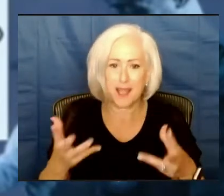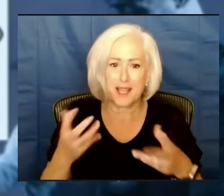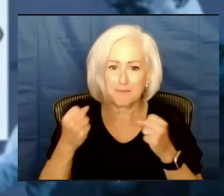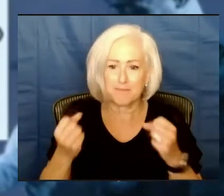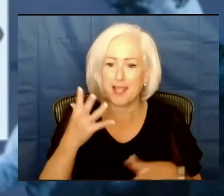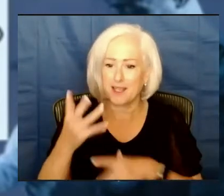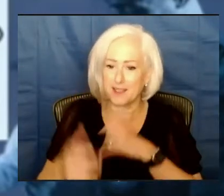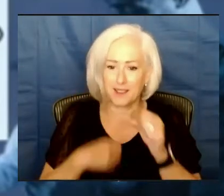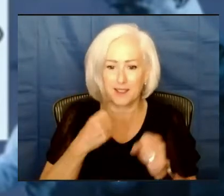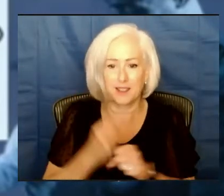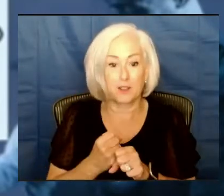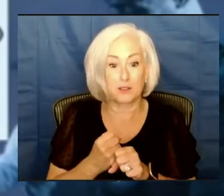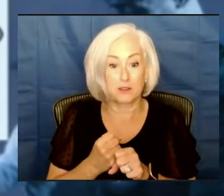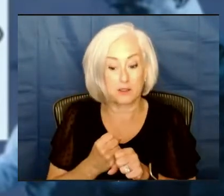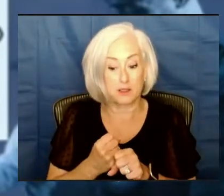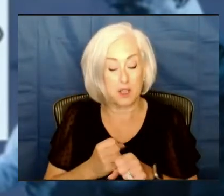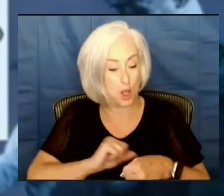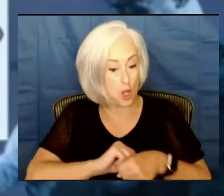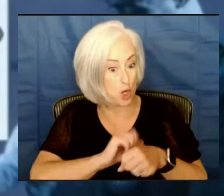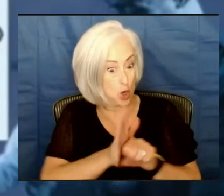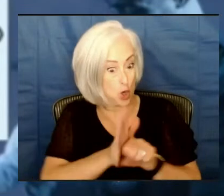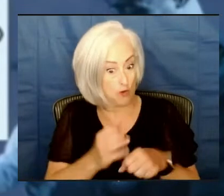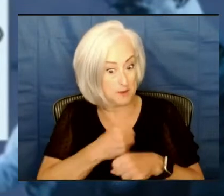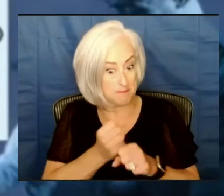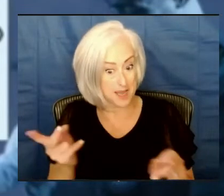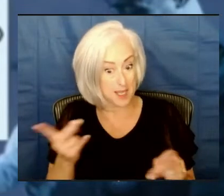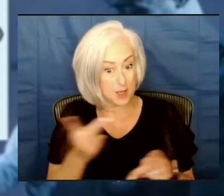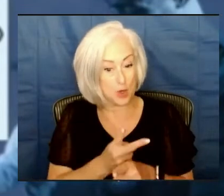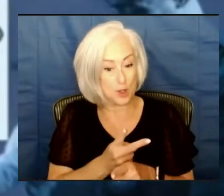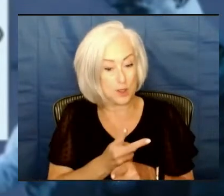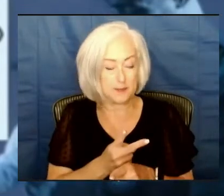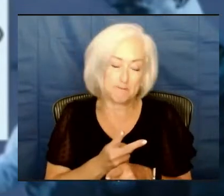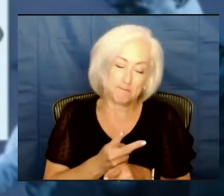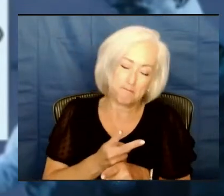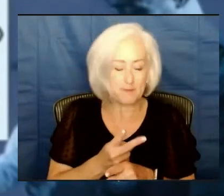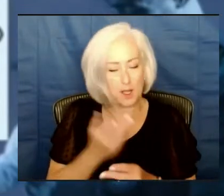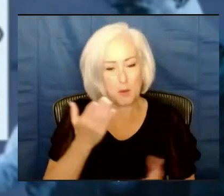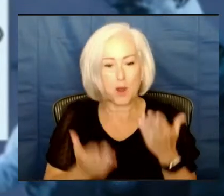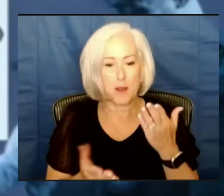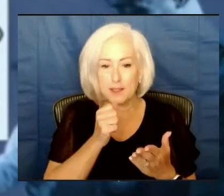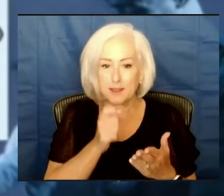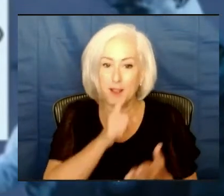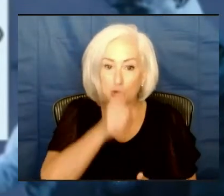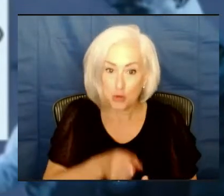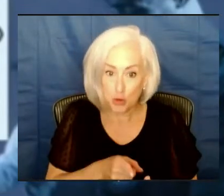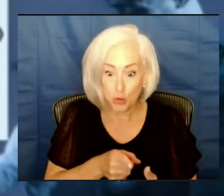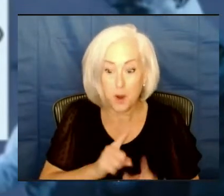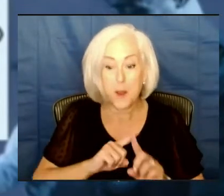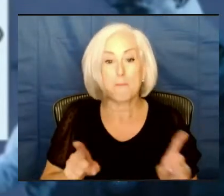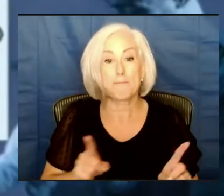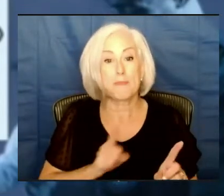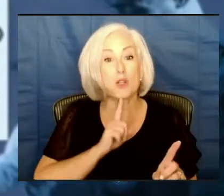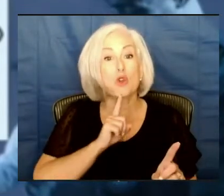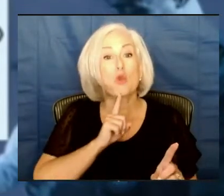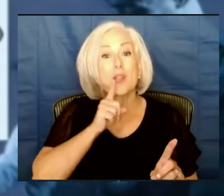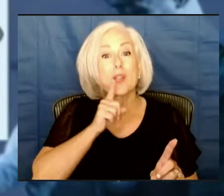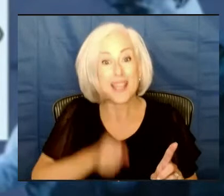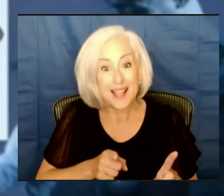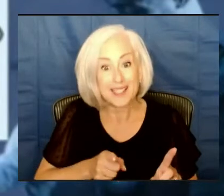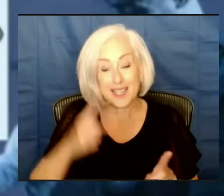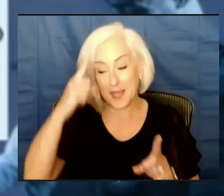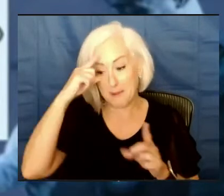I don't think that is actually a true assumption. I think the reality is that it made mental health worse. So mental health